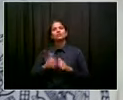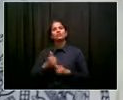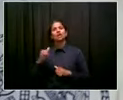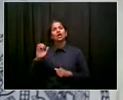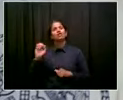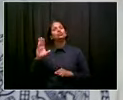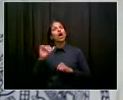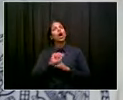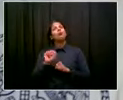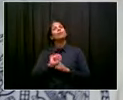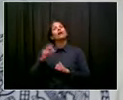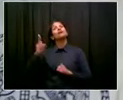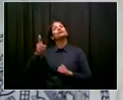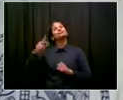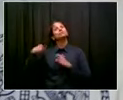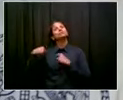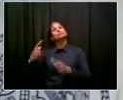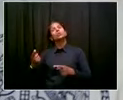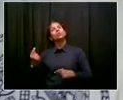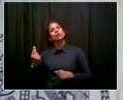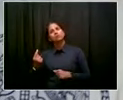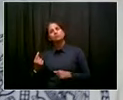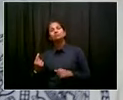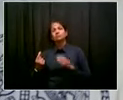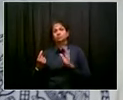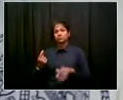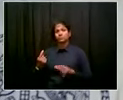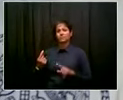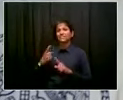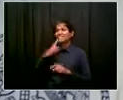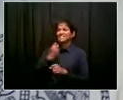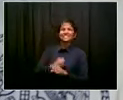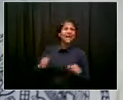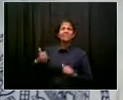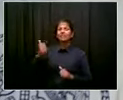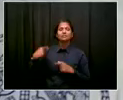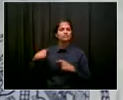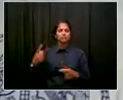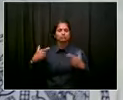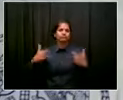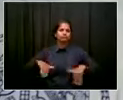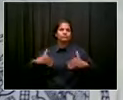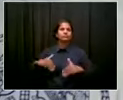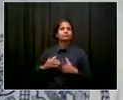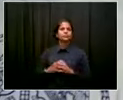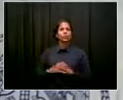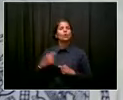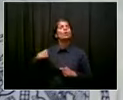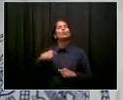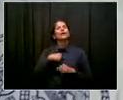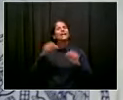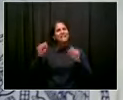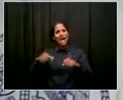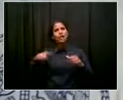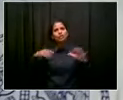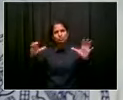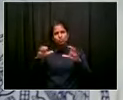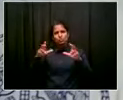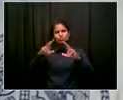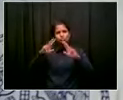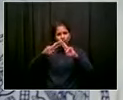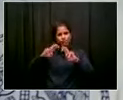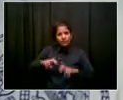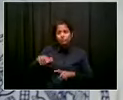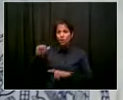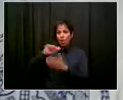in america we will be again we've got work to do we need help from albany this week we need help from the federal government and we're going to help ourselves